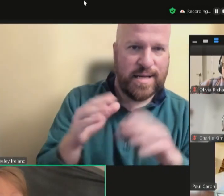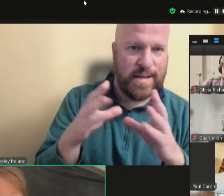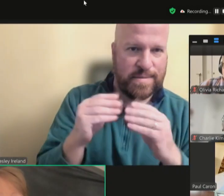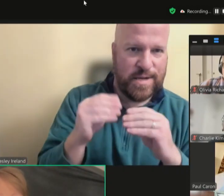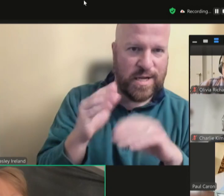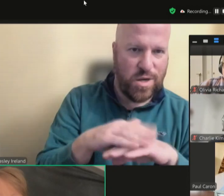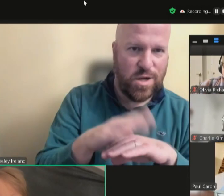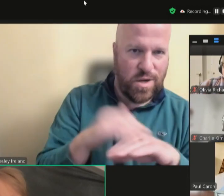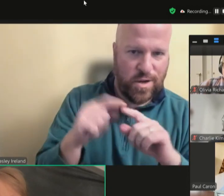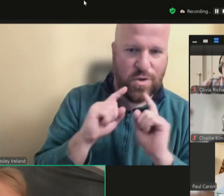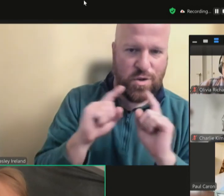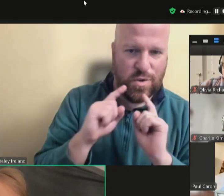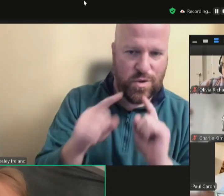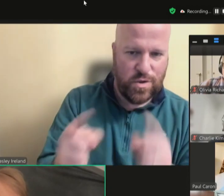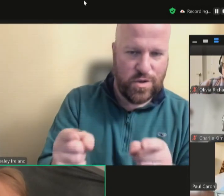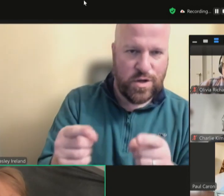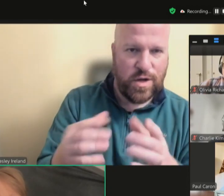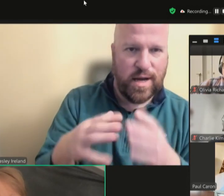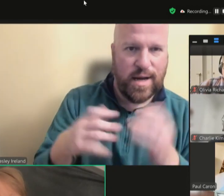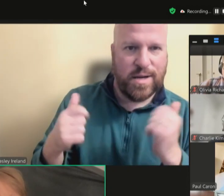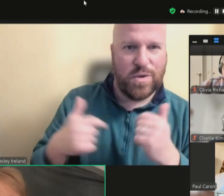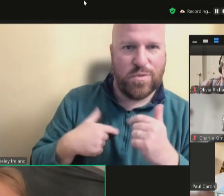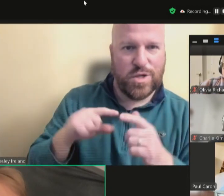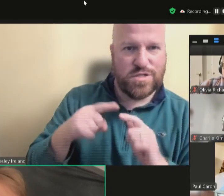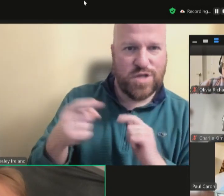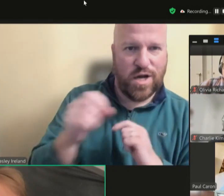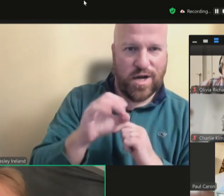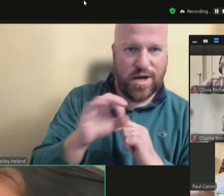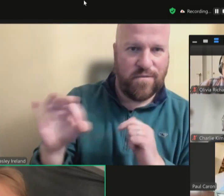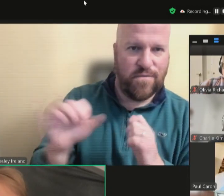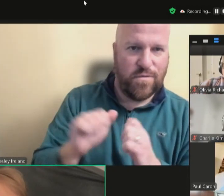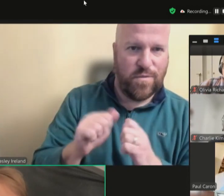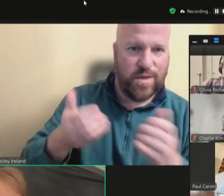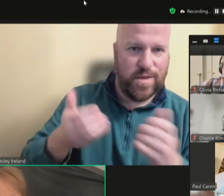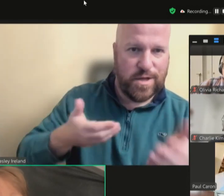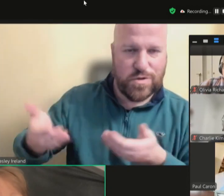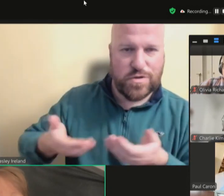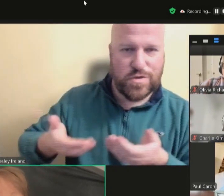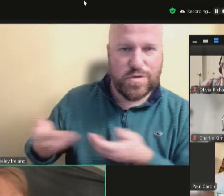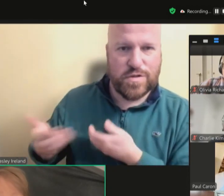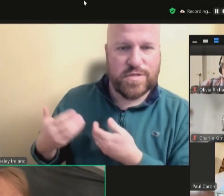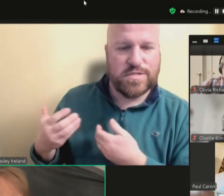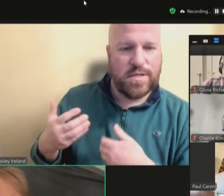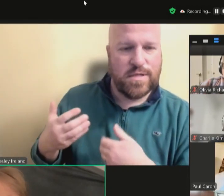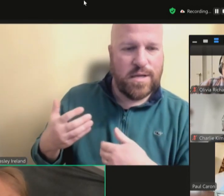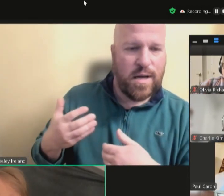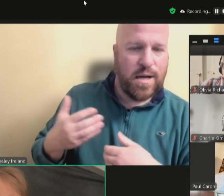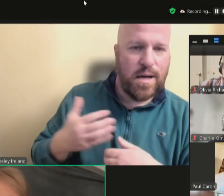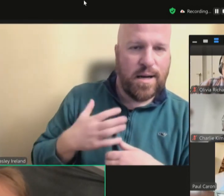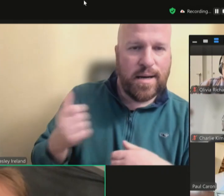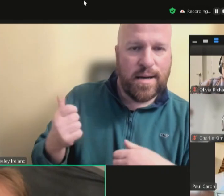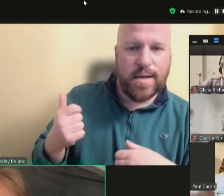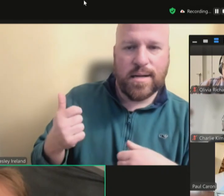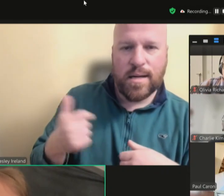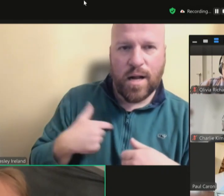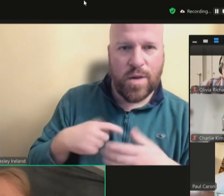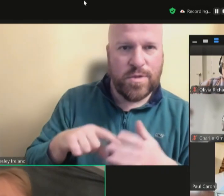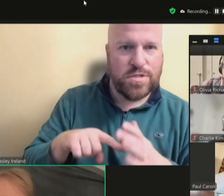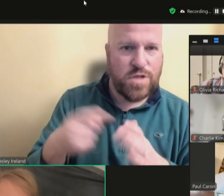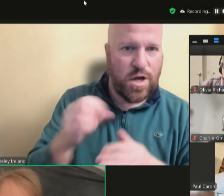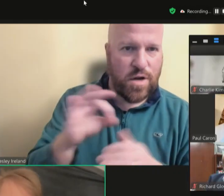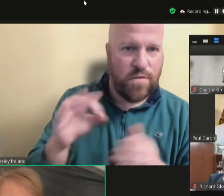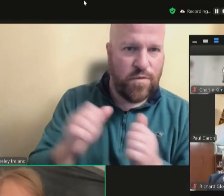We'll proceed with the agenda for this evening's meeting. We'll call to order, and we'll start off with introductions.